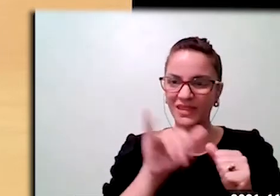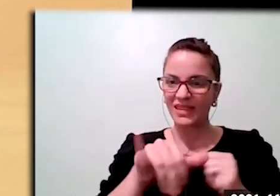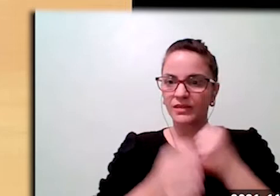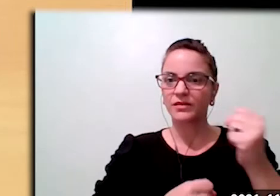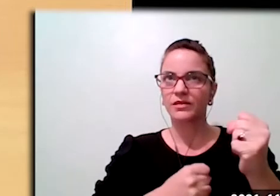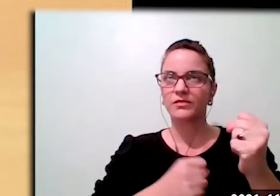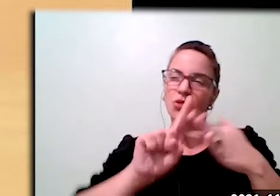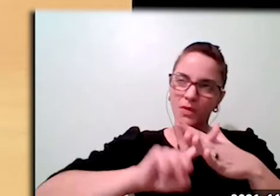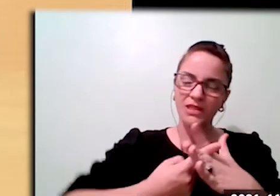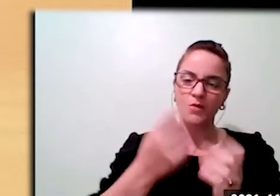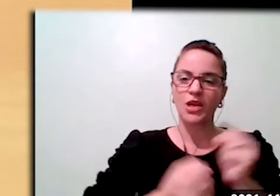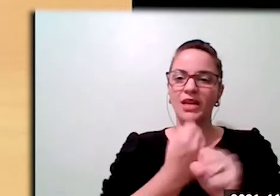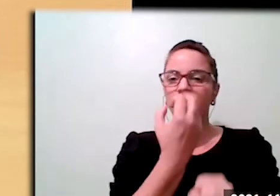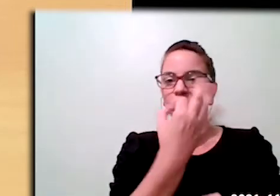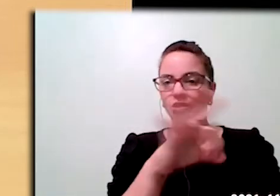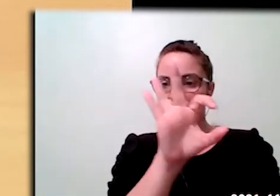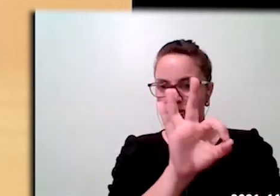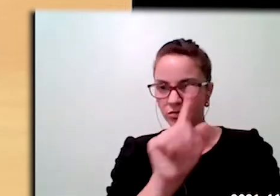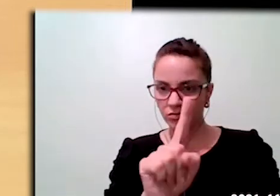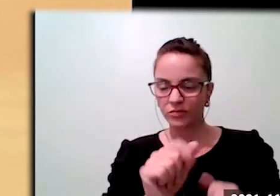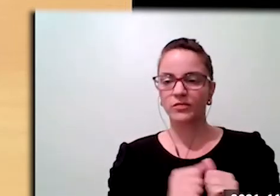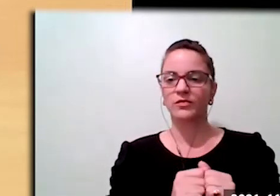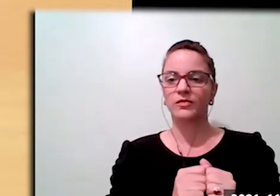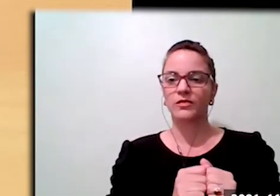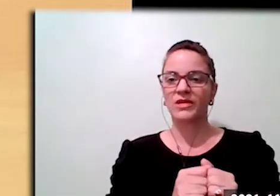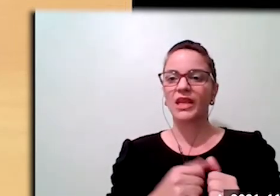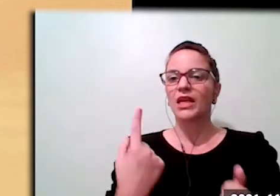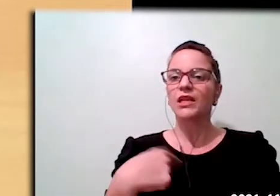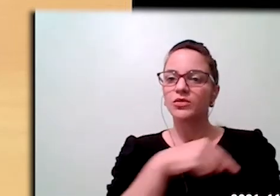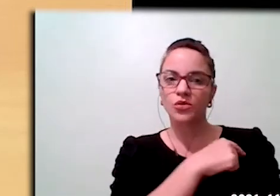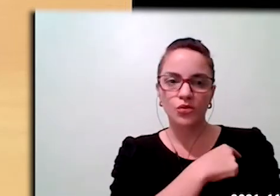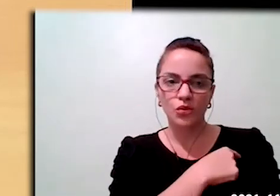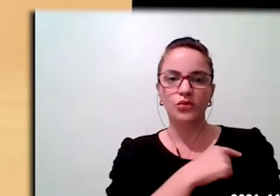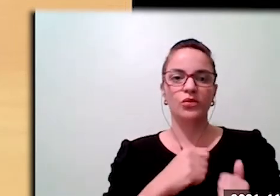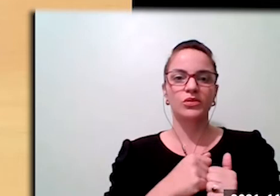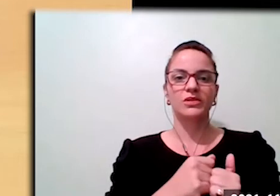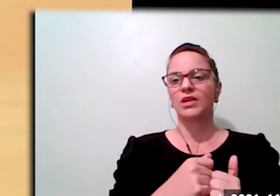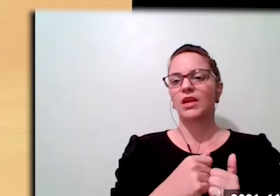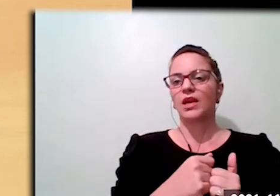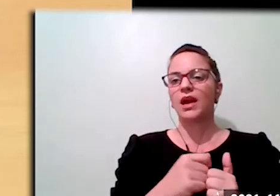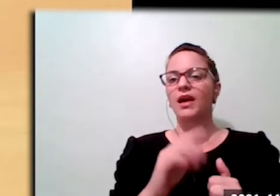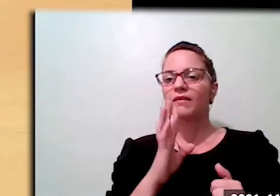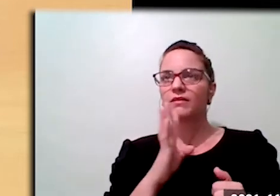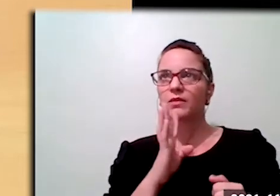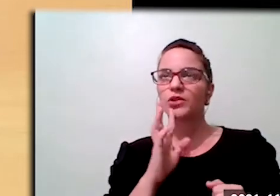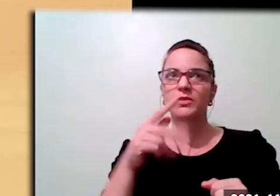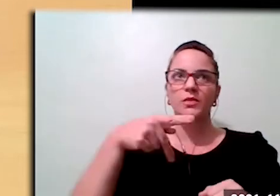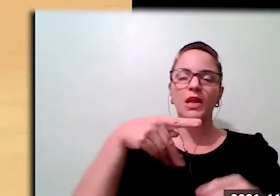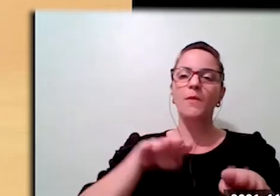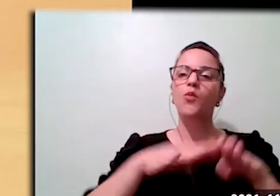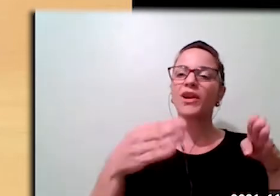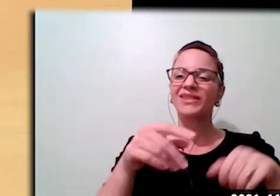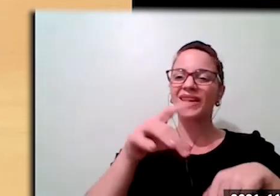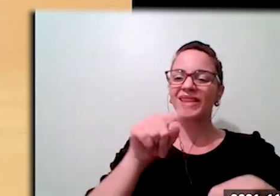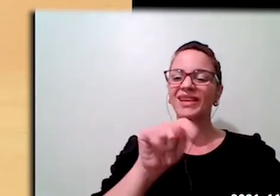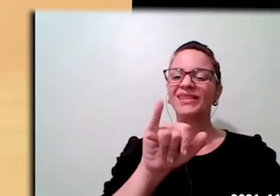1991, little was understood or had been published about the defensive works constructed in Puerta de Tierra